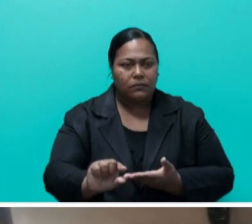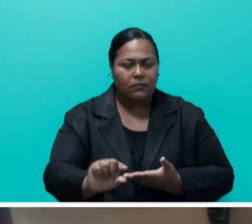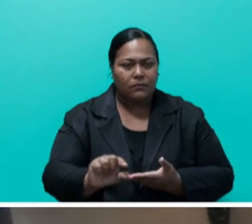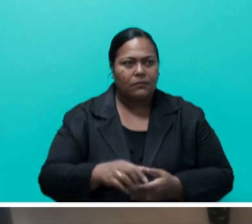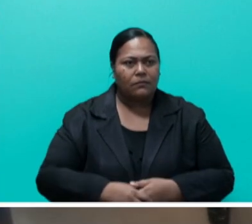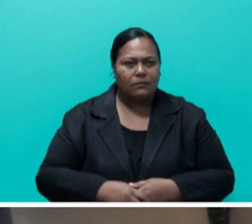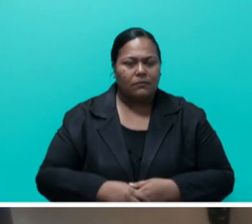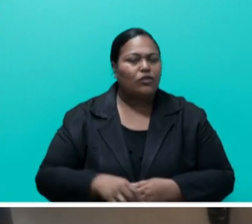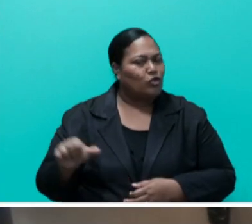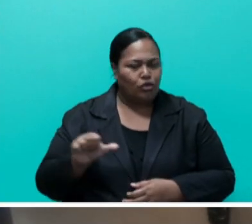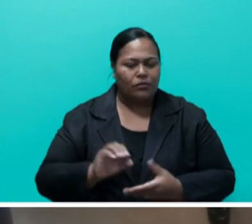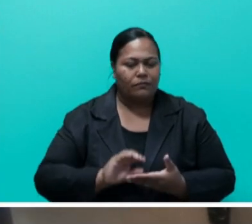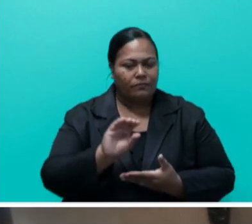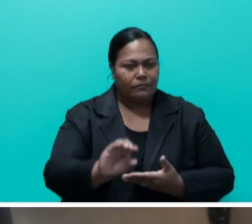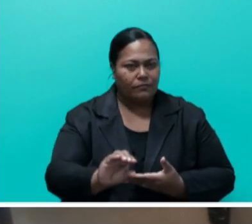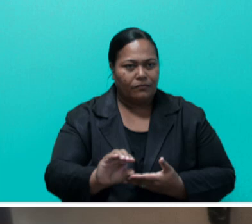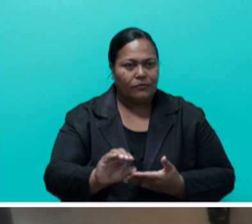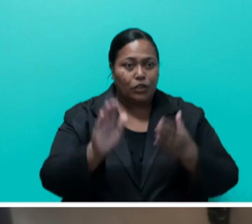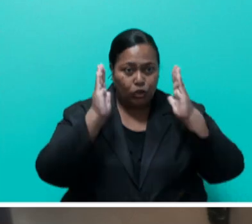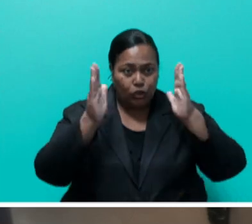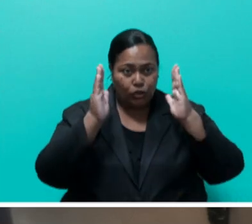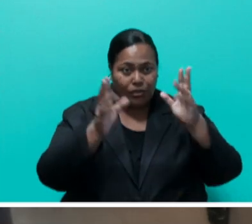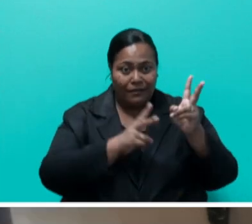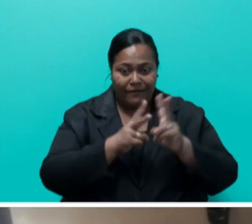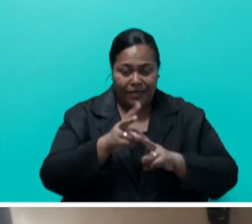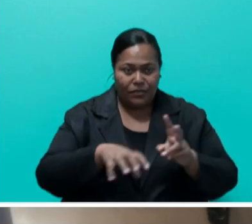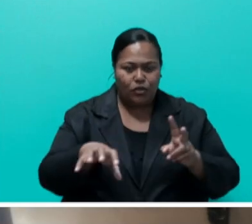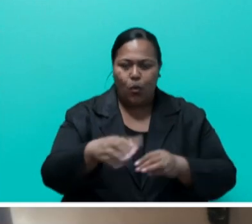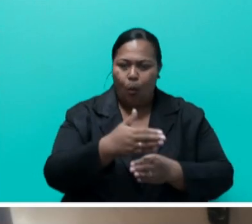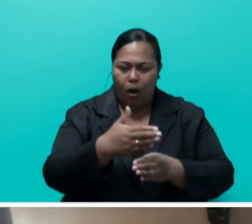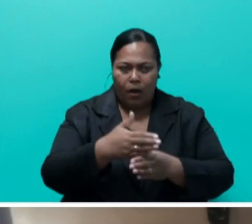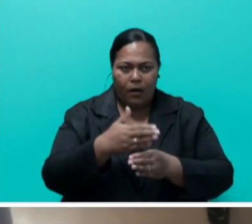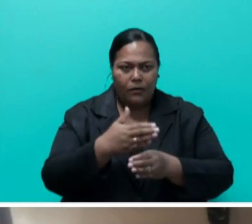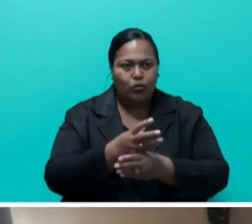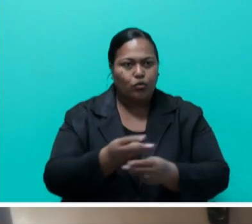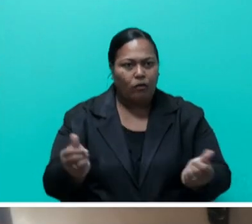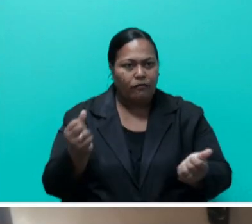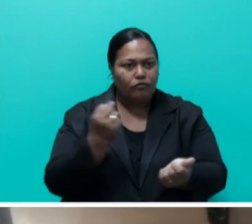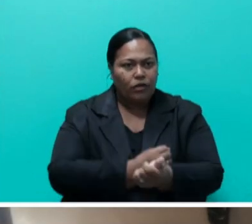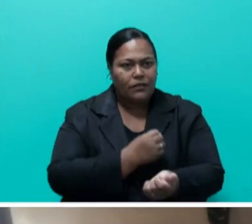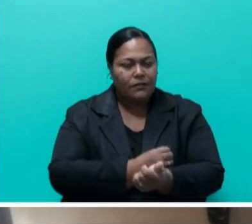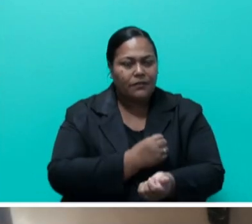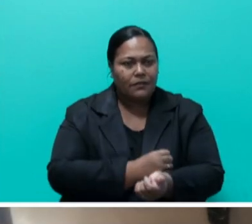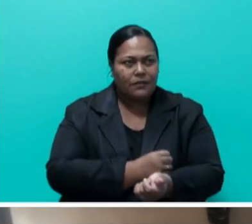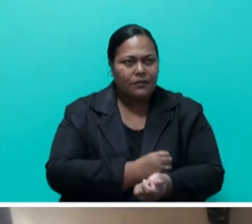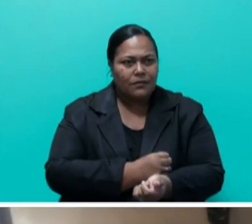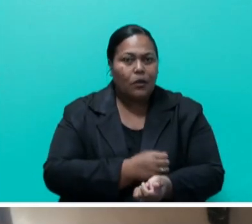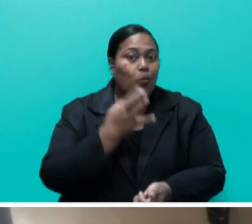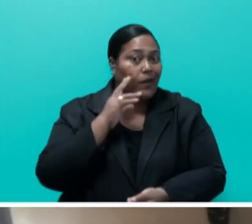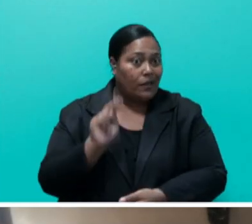must fund the church and the Vanua's efforts to deal with drugs where it is